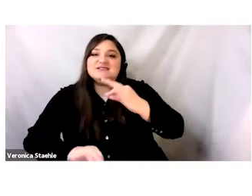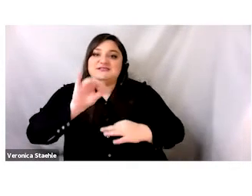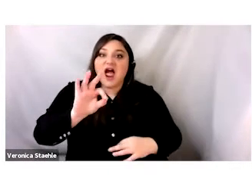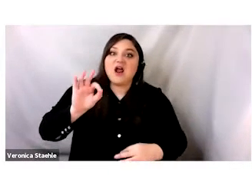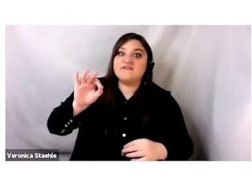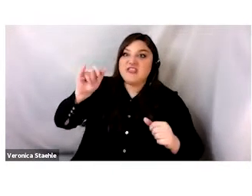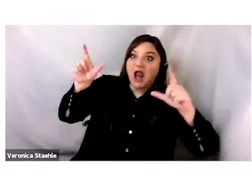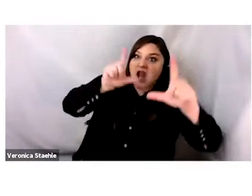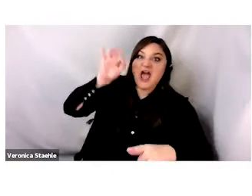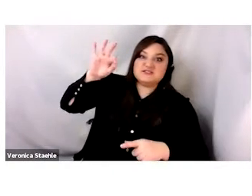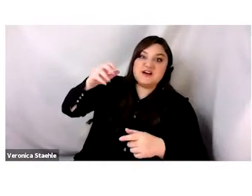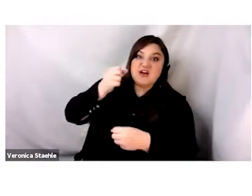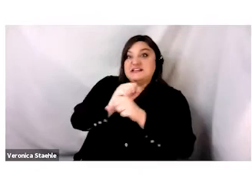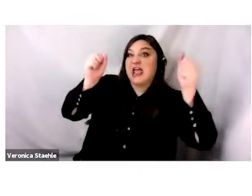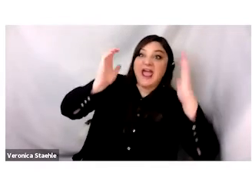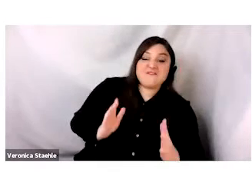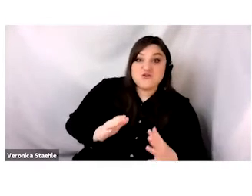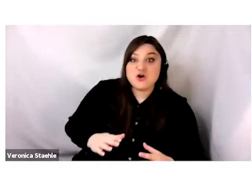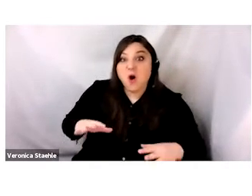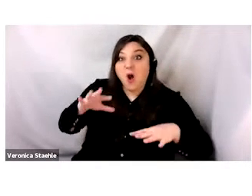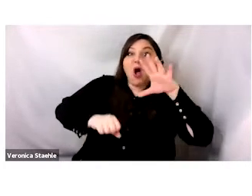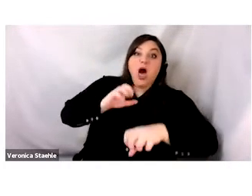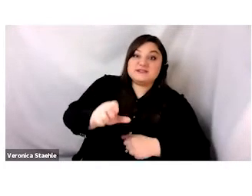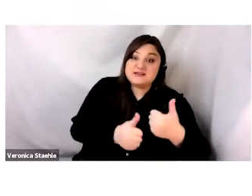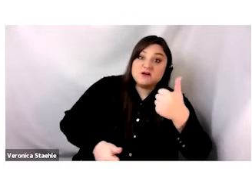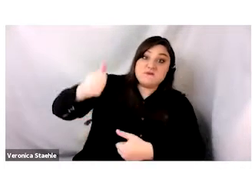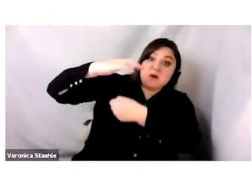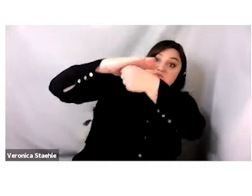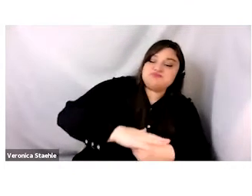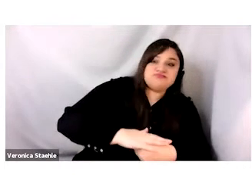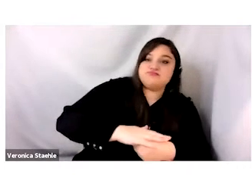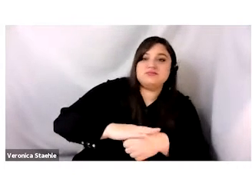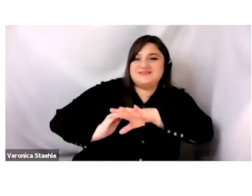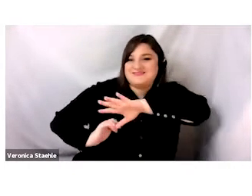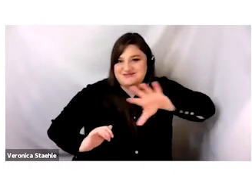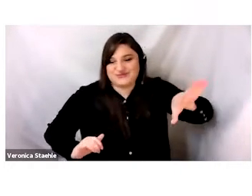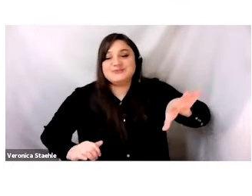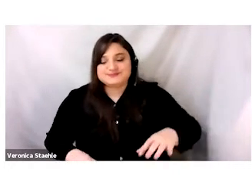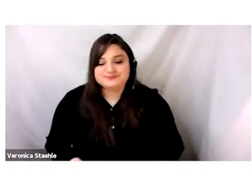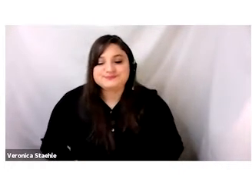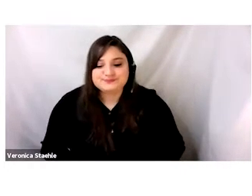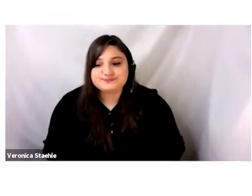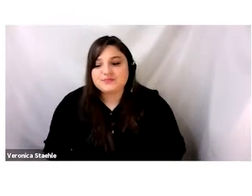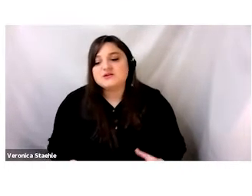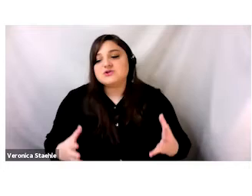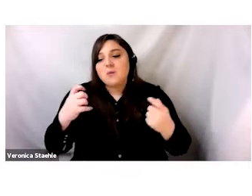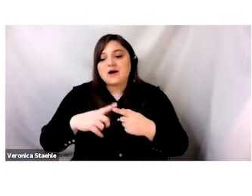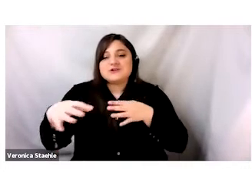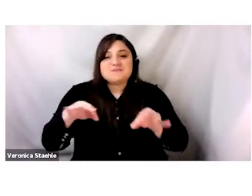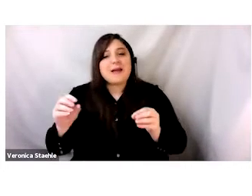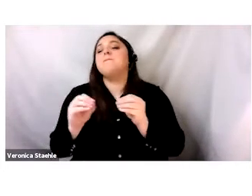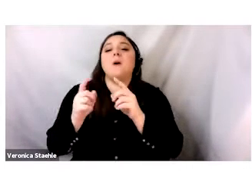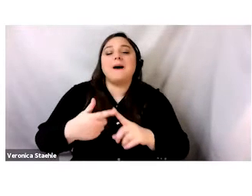complexity, colonization, and more, right? And so just a little bit more about myself. My name is